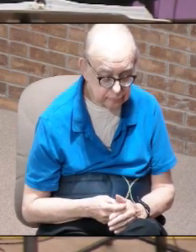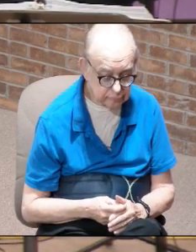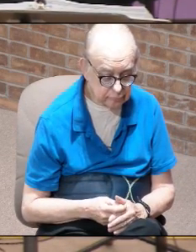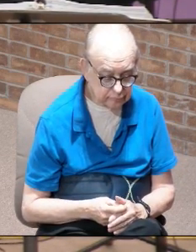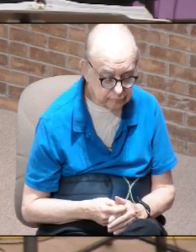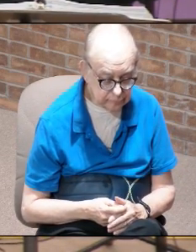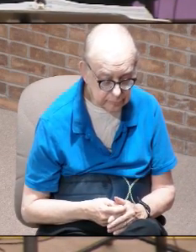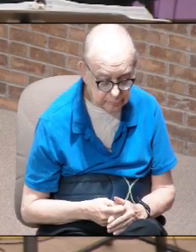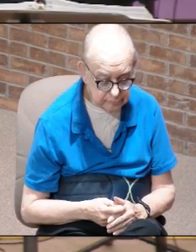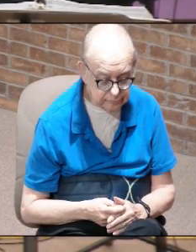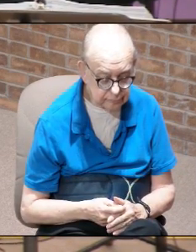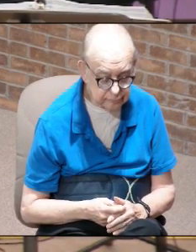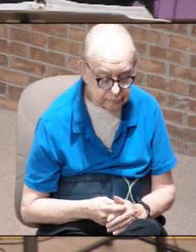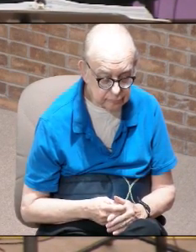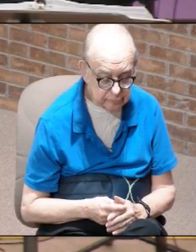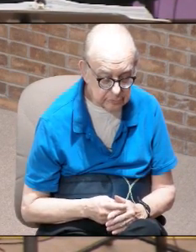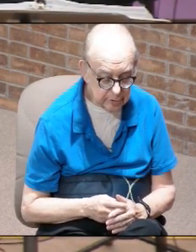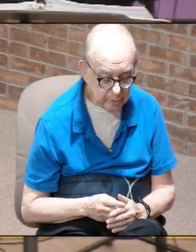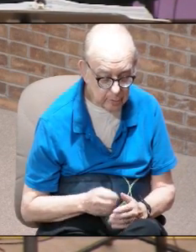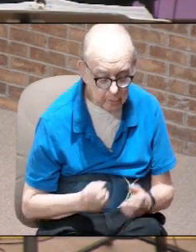boat.